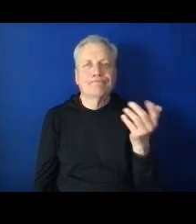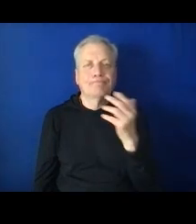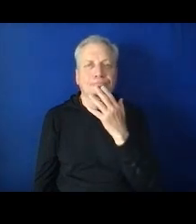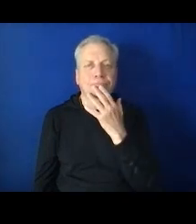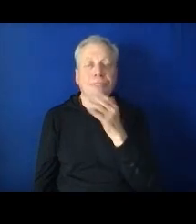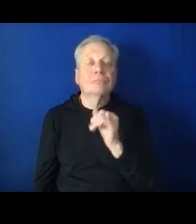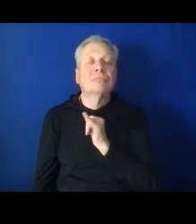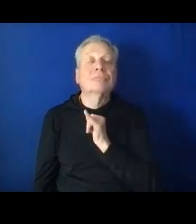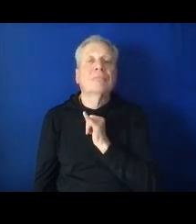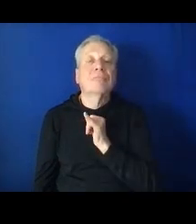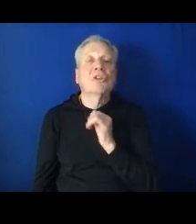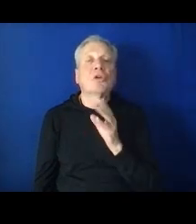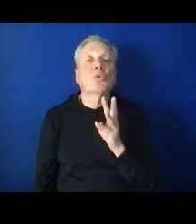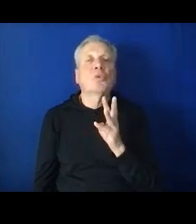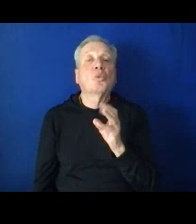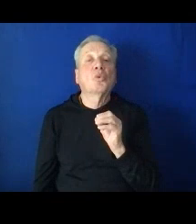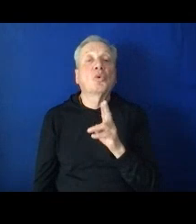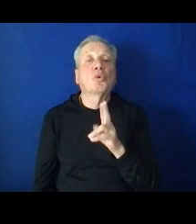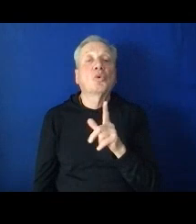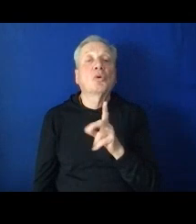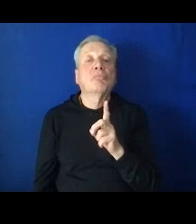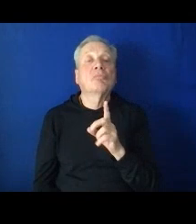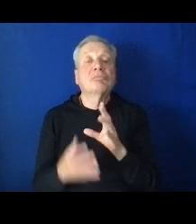I will say it's just not feasible.